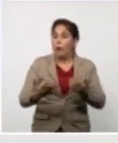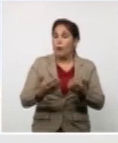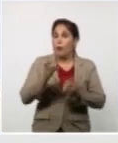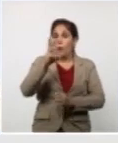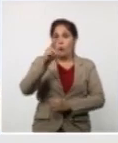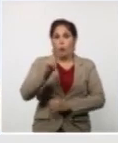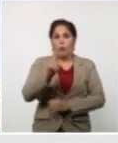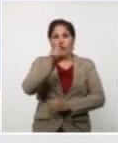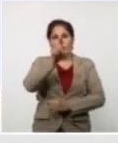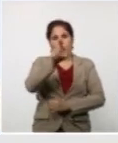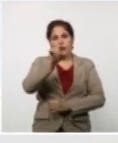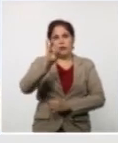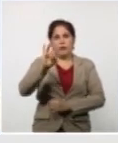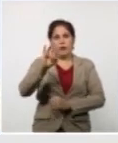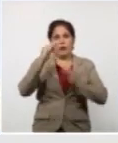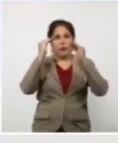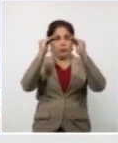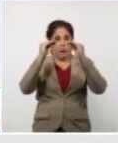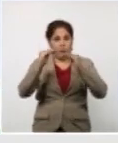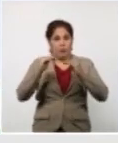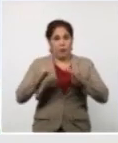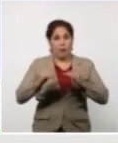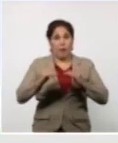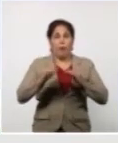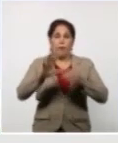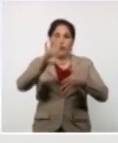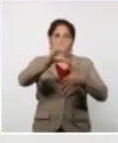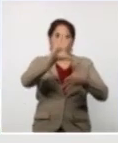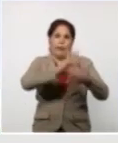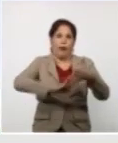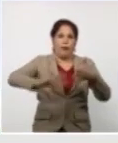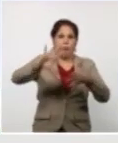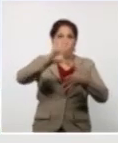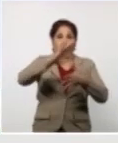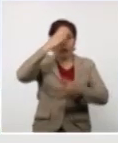this lethality, the island remains in